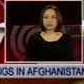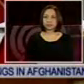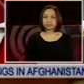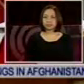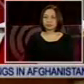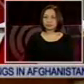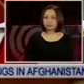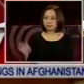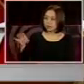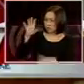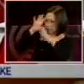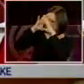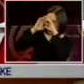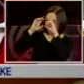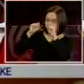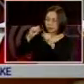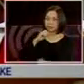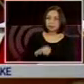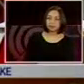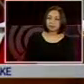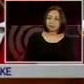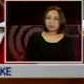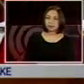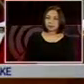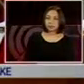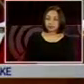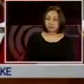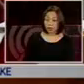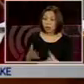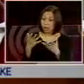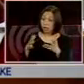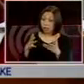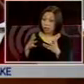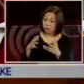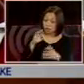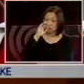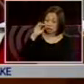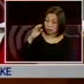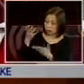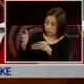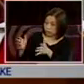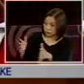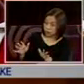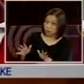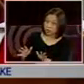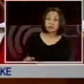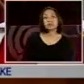Mr. President, with your respect, may I just... By the way, are you through your honor?